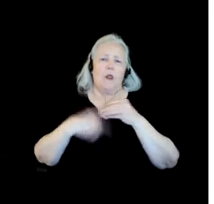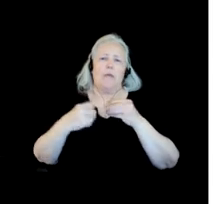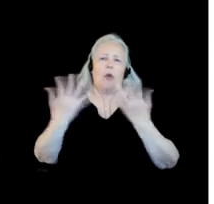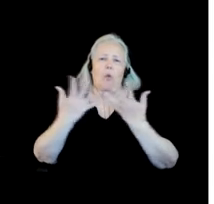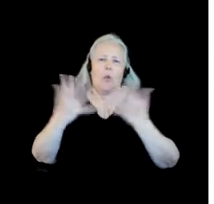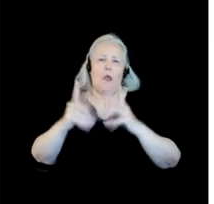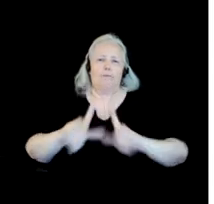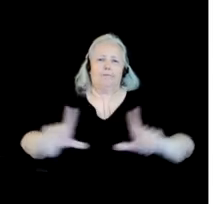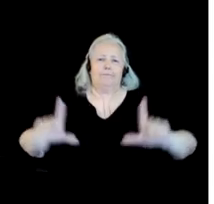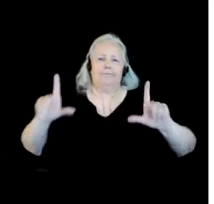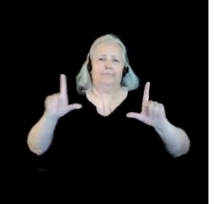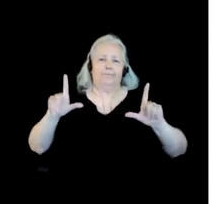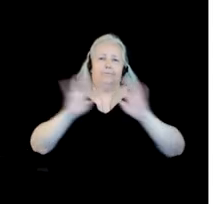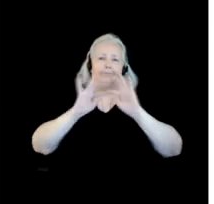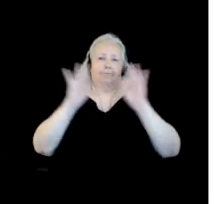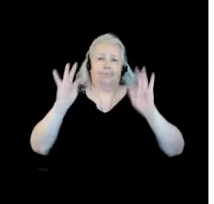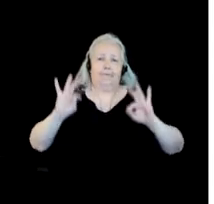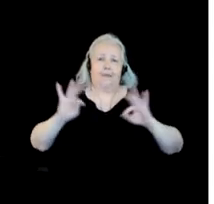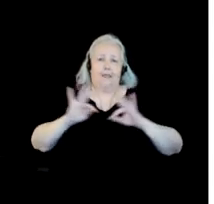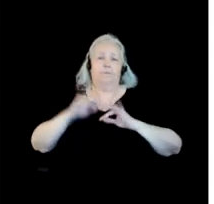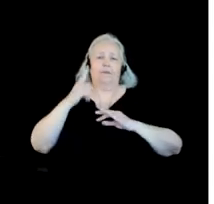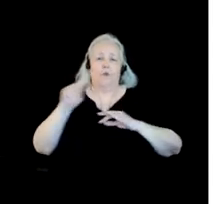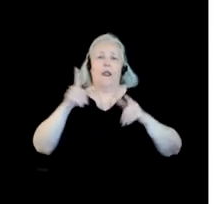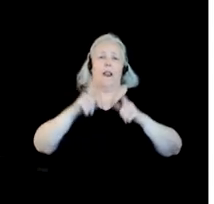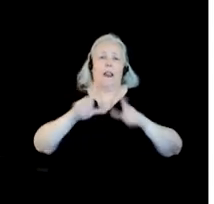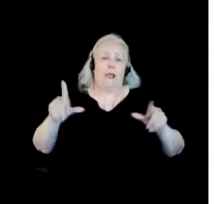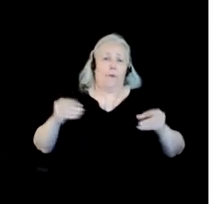language documentation and language revitalization and